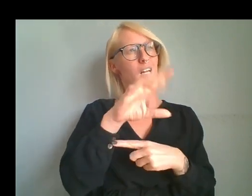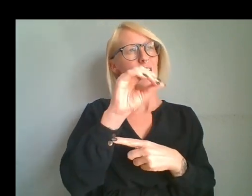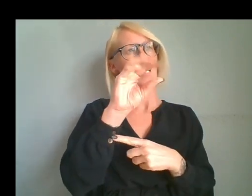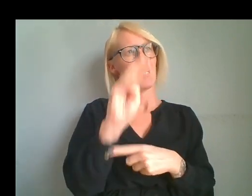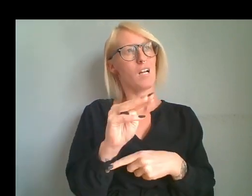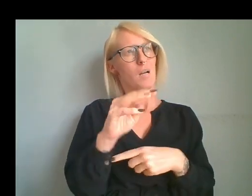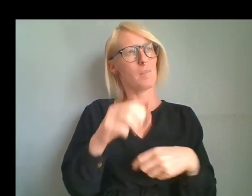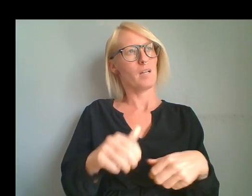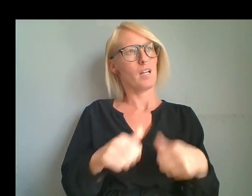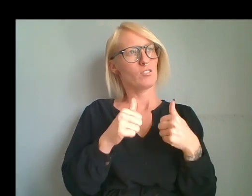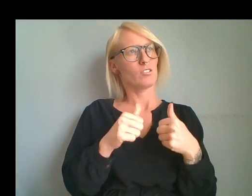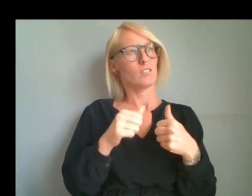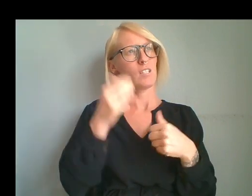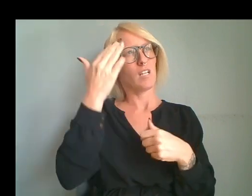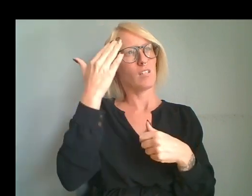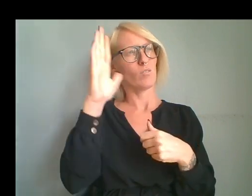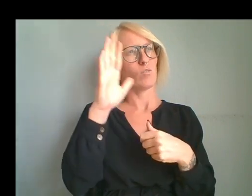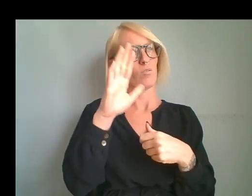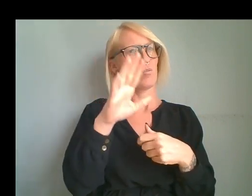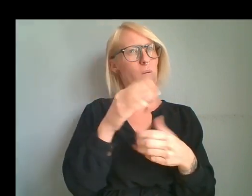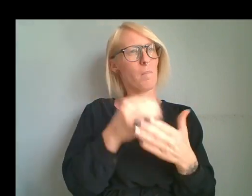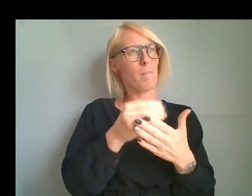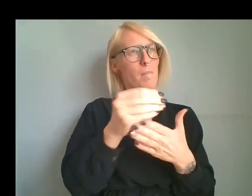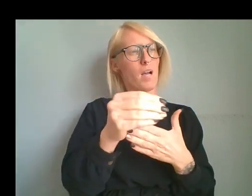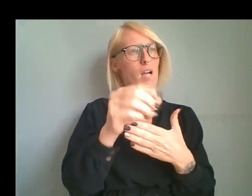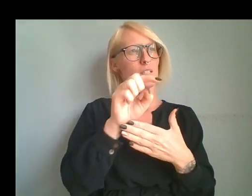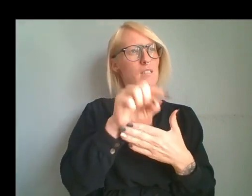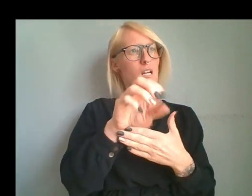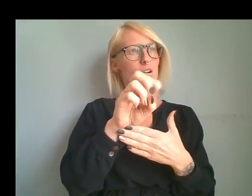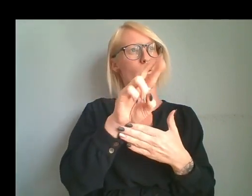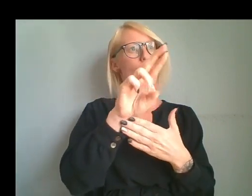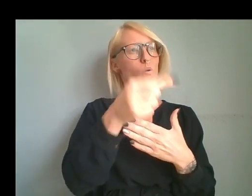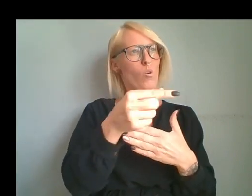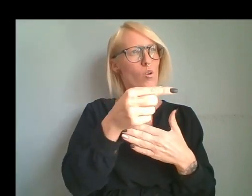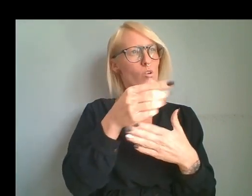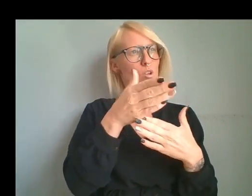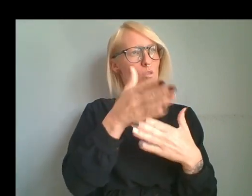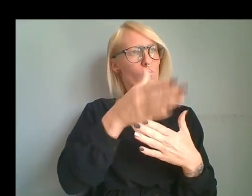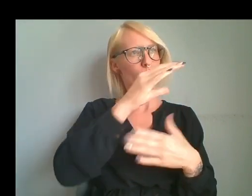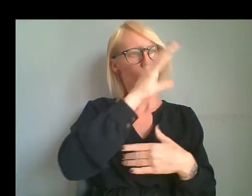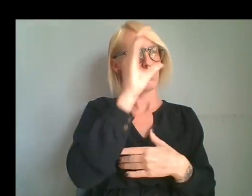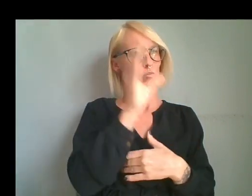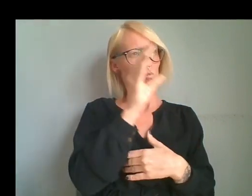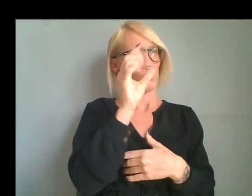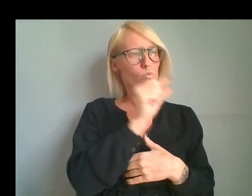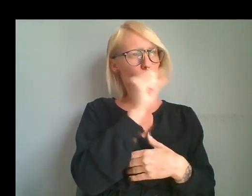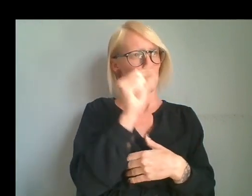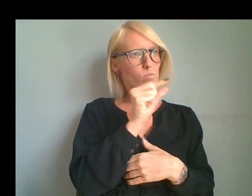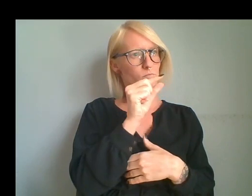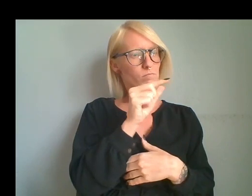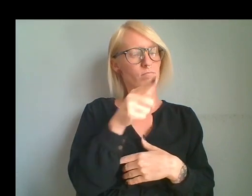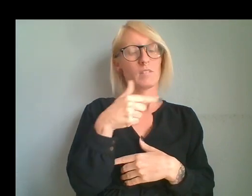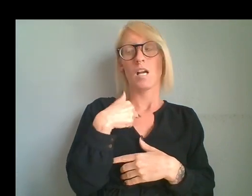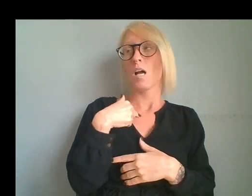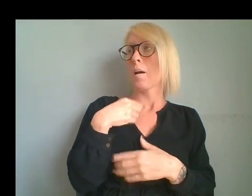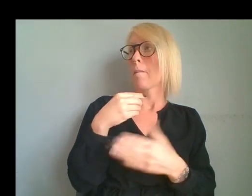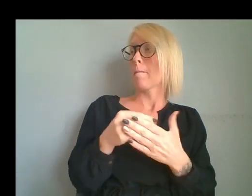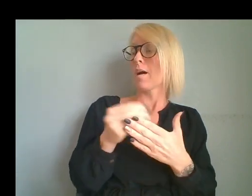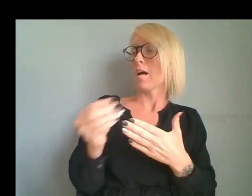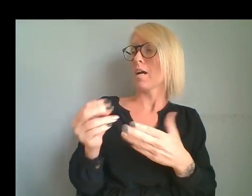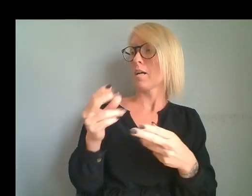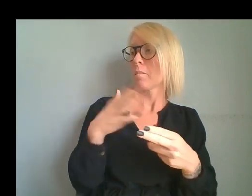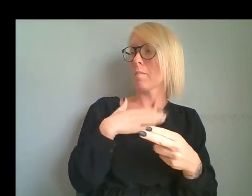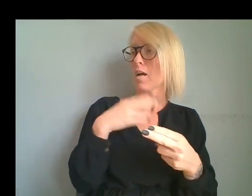know if you could buy .org through Google, or did you have to buy it from like? I bought it through. I buy my names through